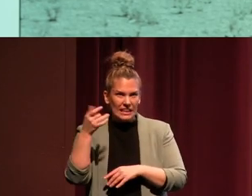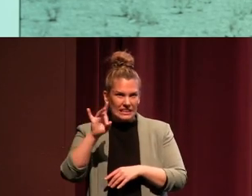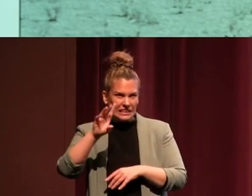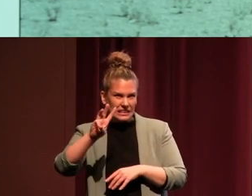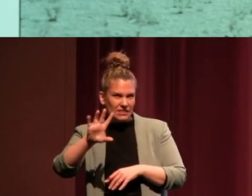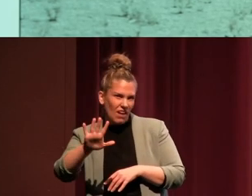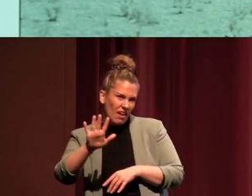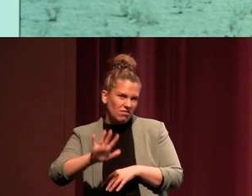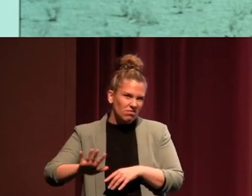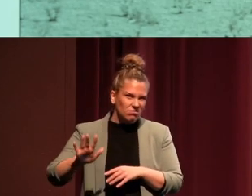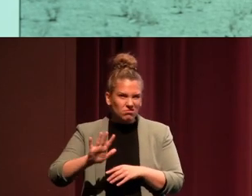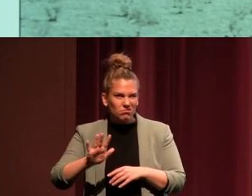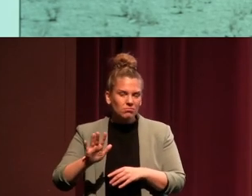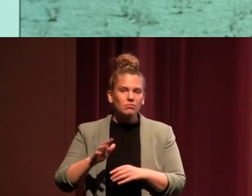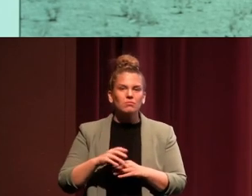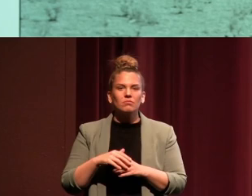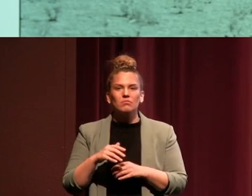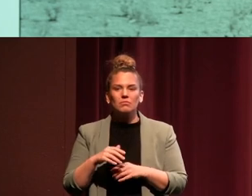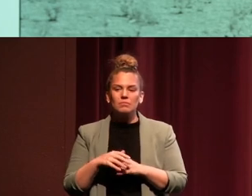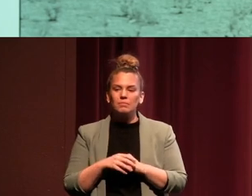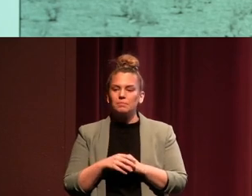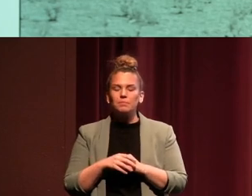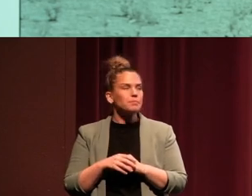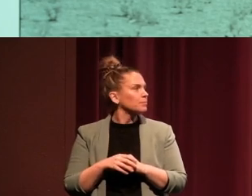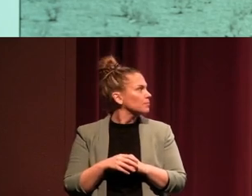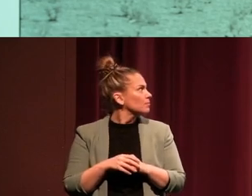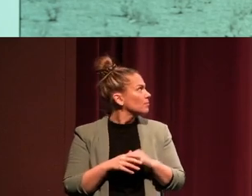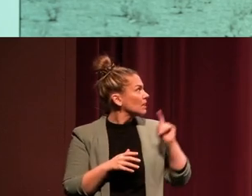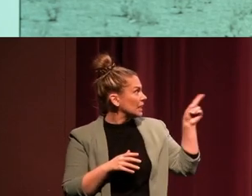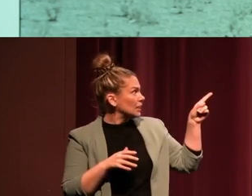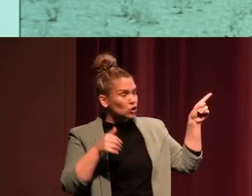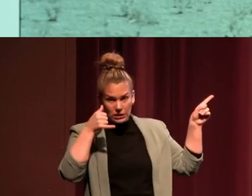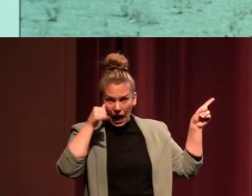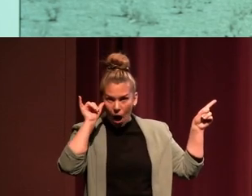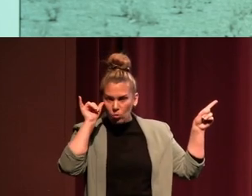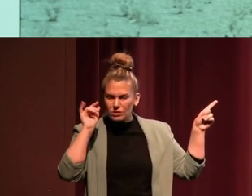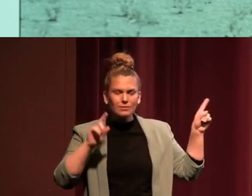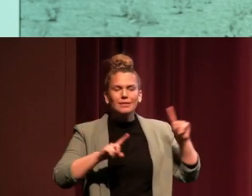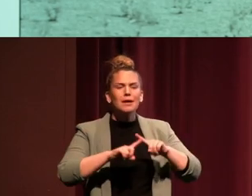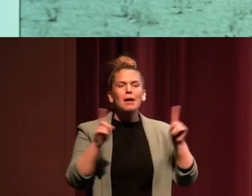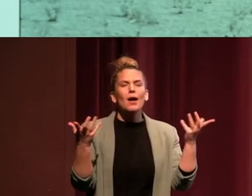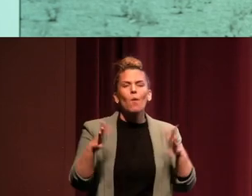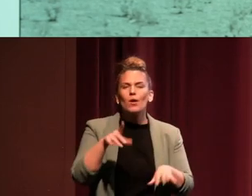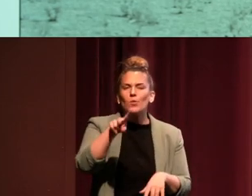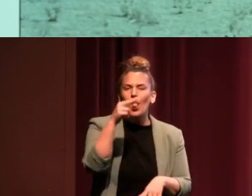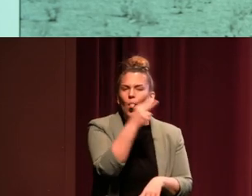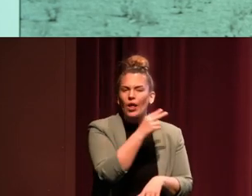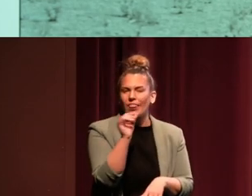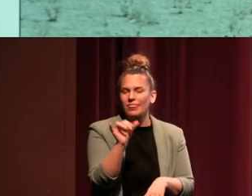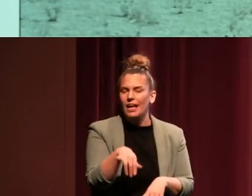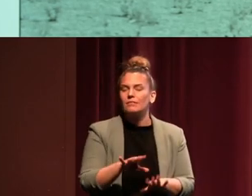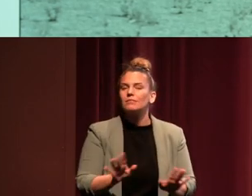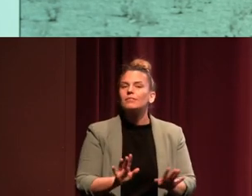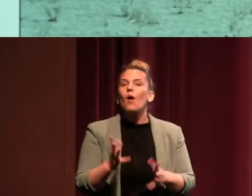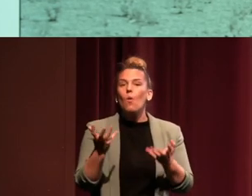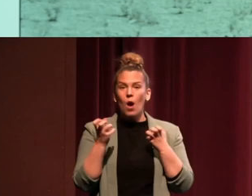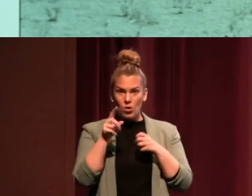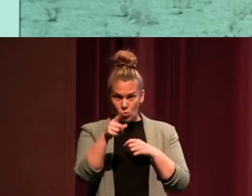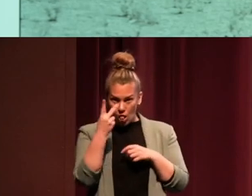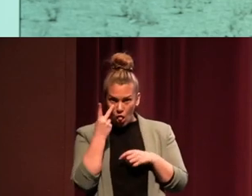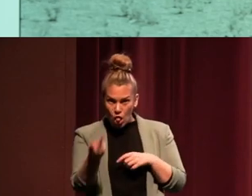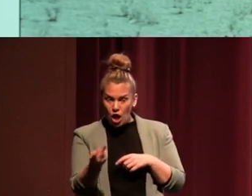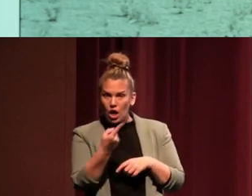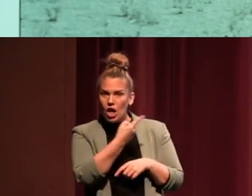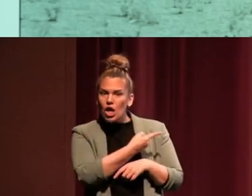1865, give or take a year. Here's cows, but that's not what I want you to look at. What I want you to look at is